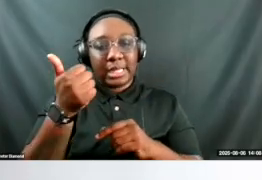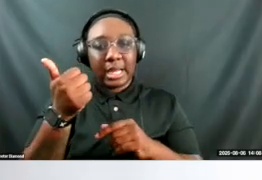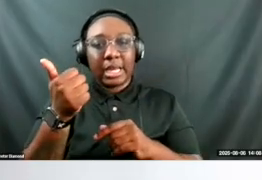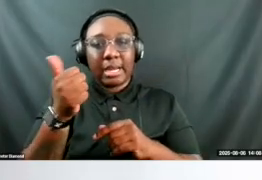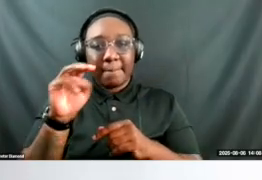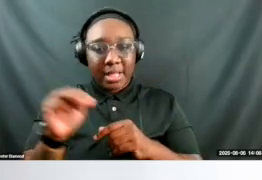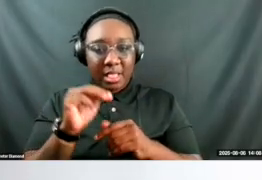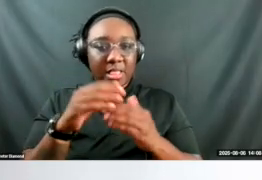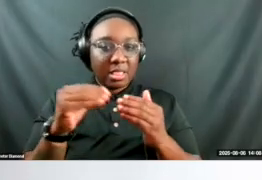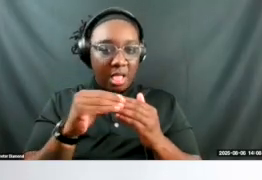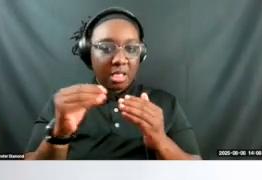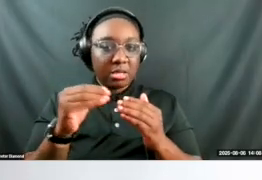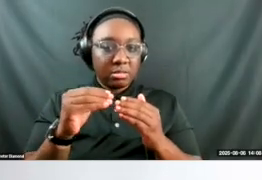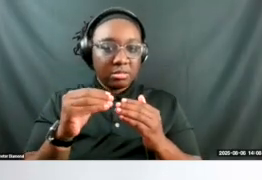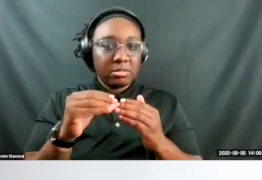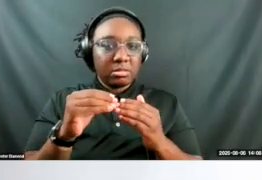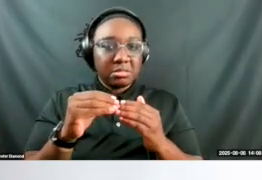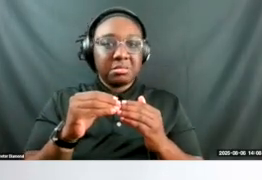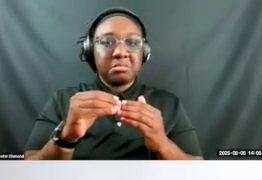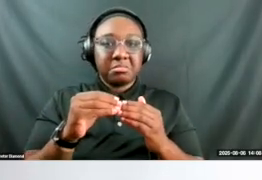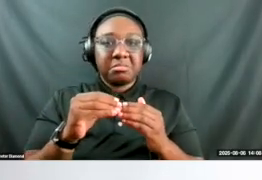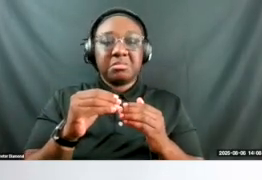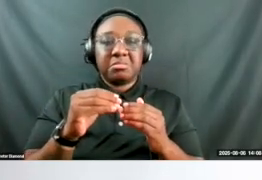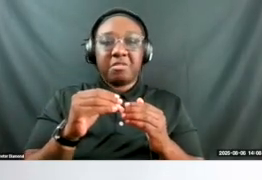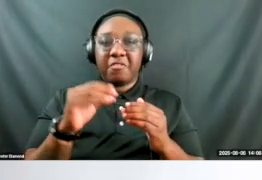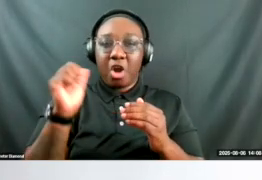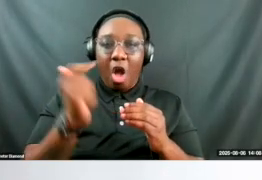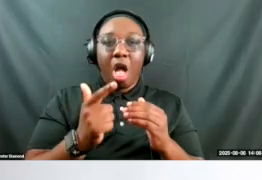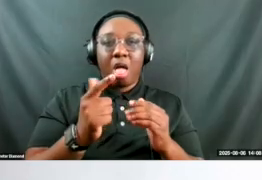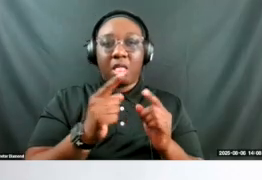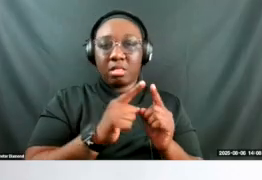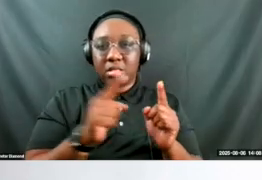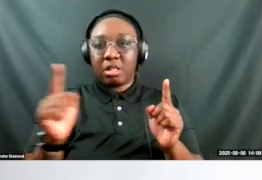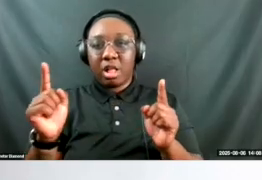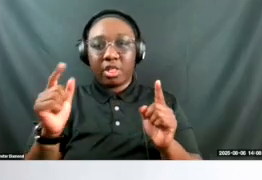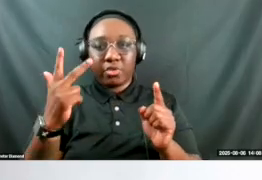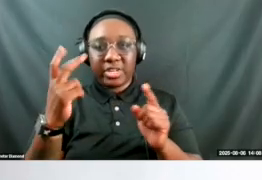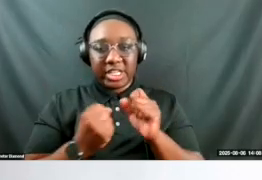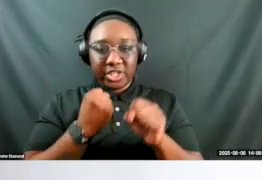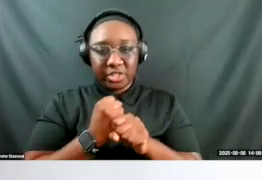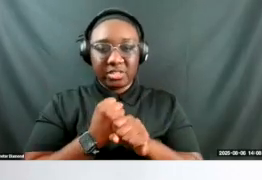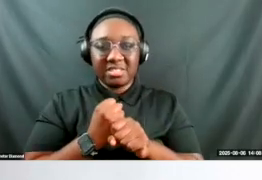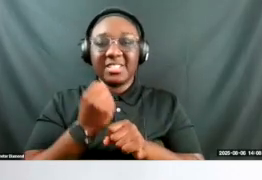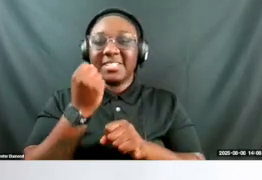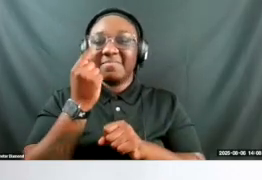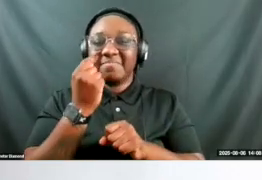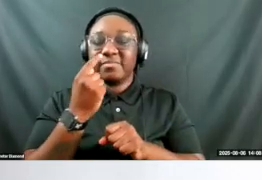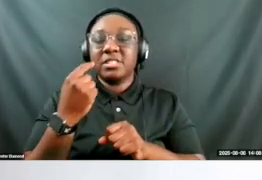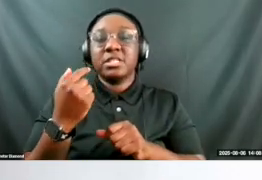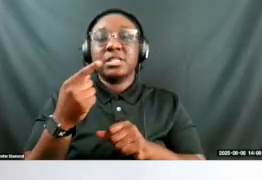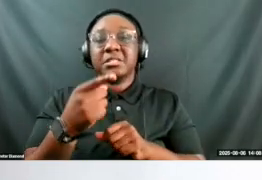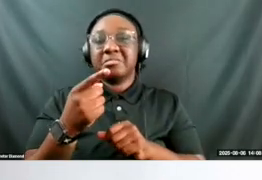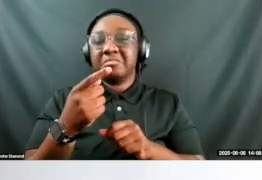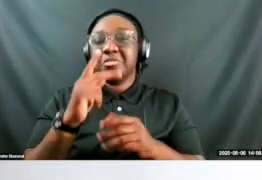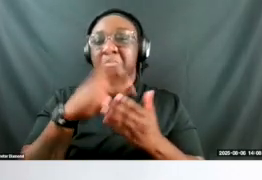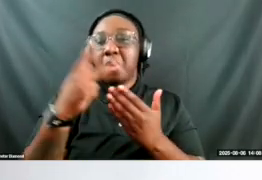sustain current operations. The program has been around since 2018 and has realized efficiencies over